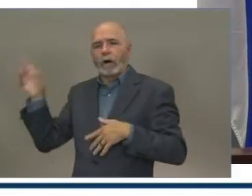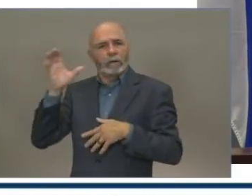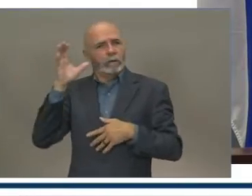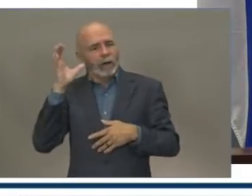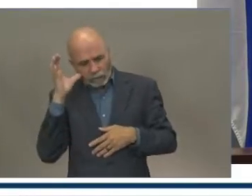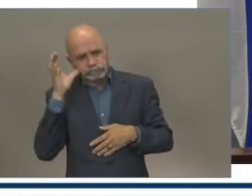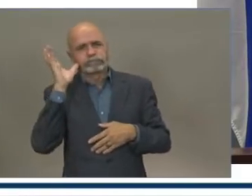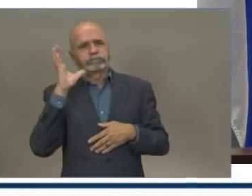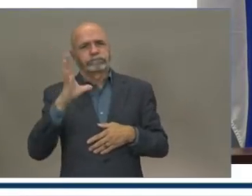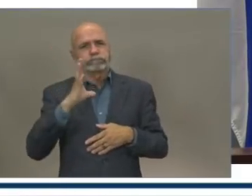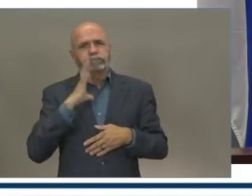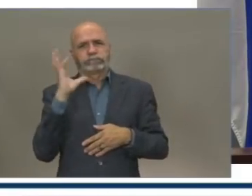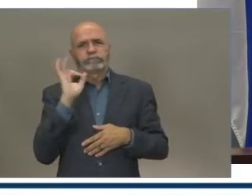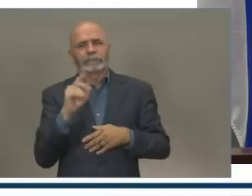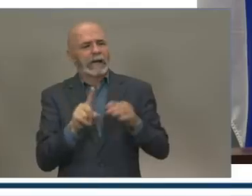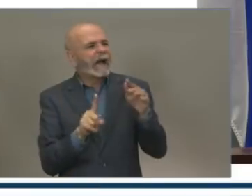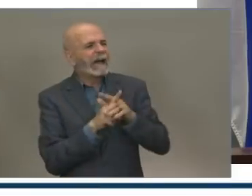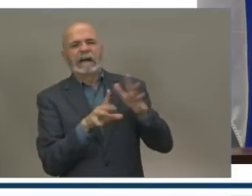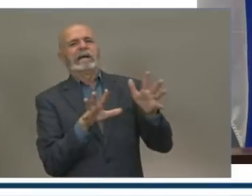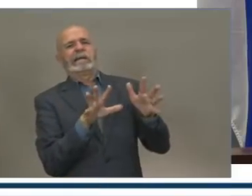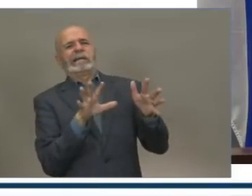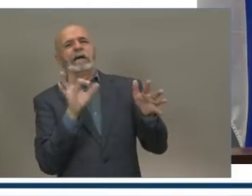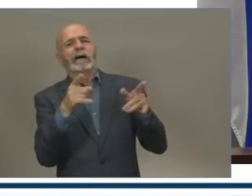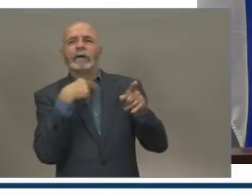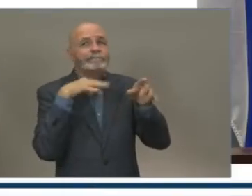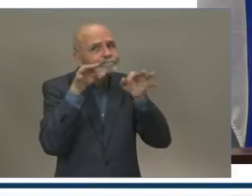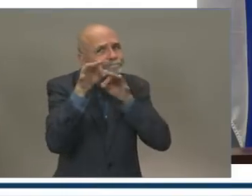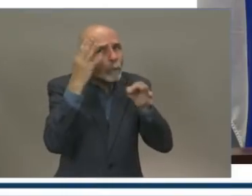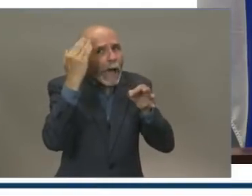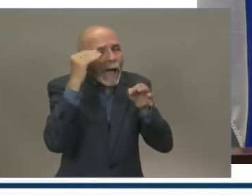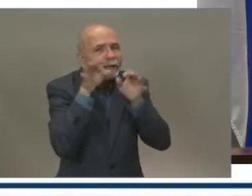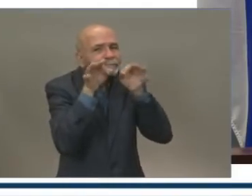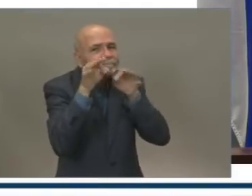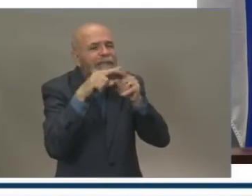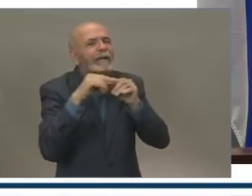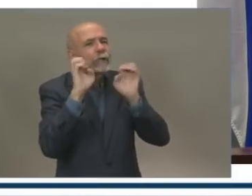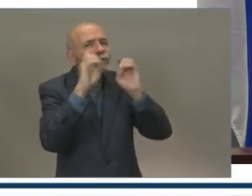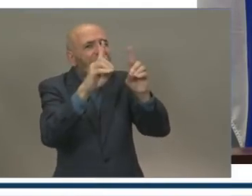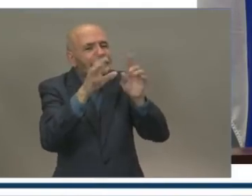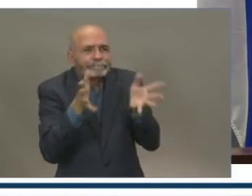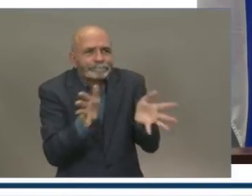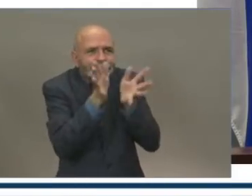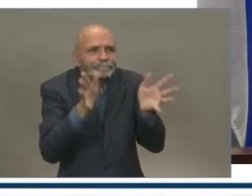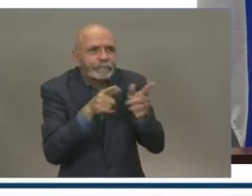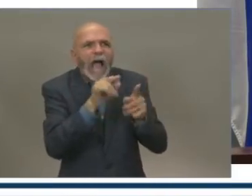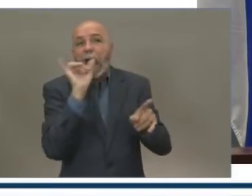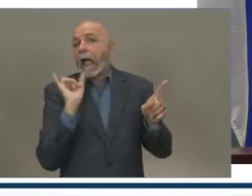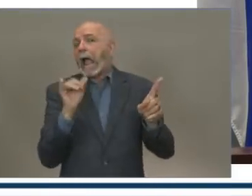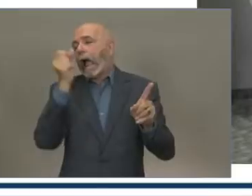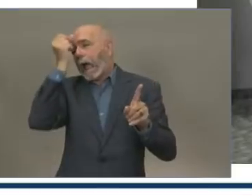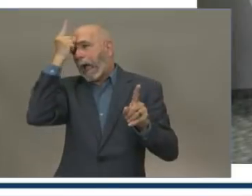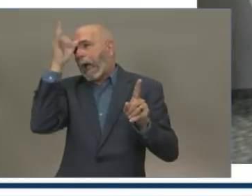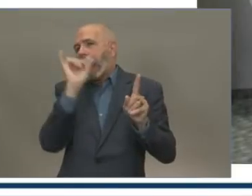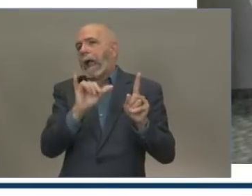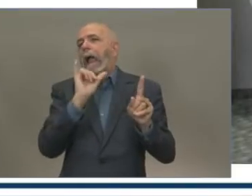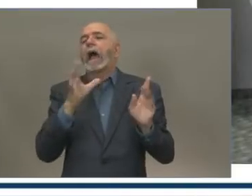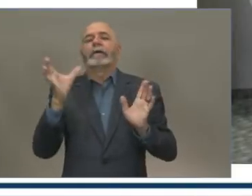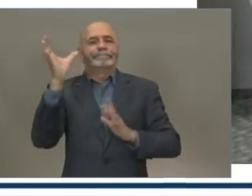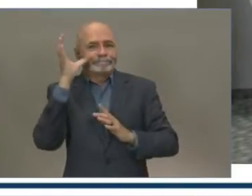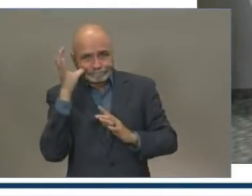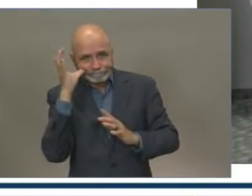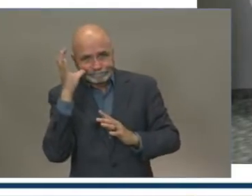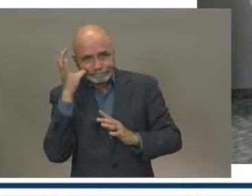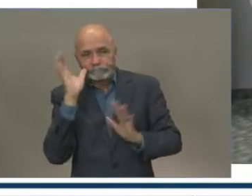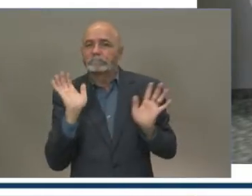challenges initially through an education approach, everybody's come into compliance based on that. Go ahead, Chelsea, with your